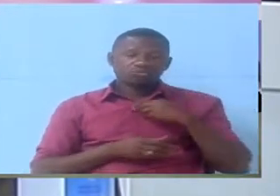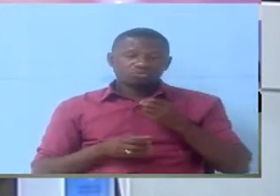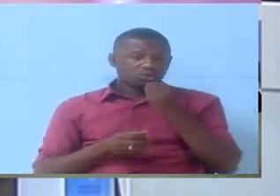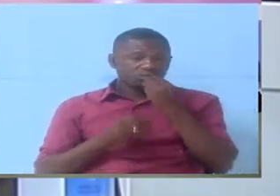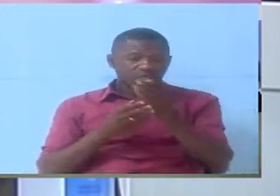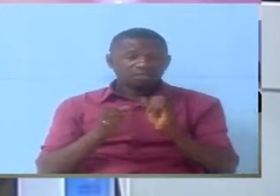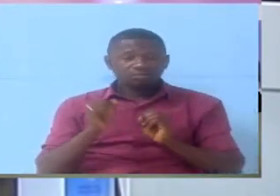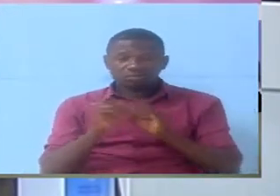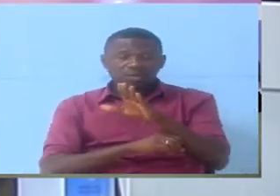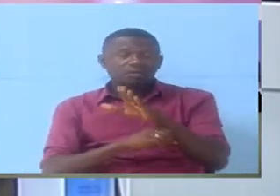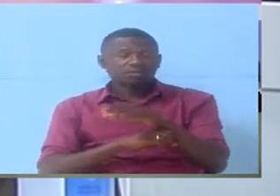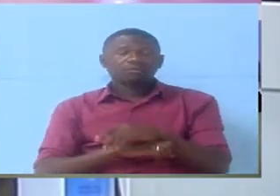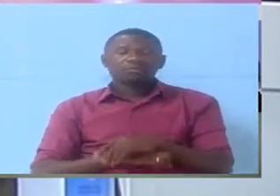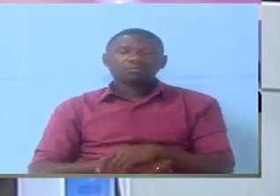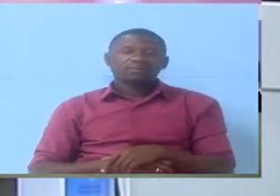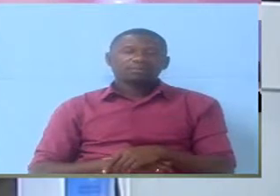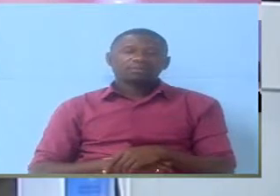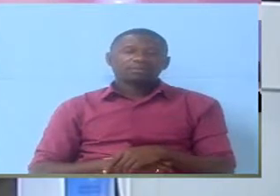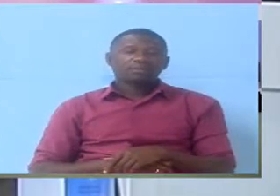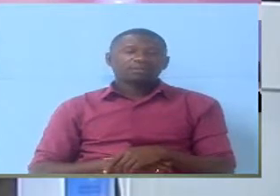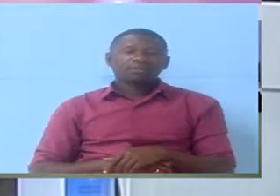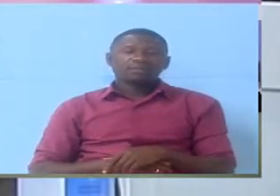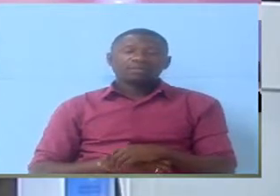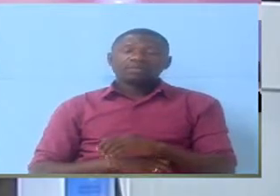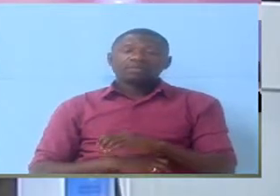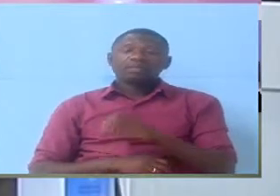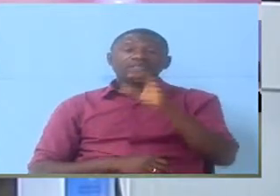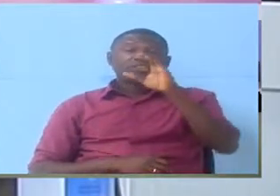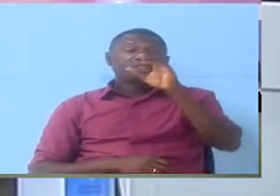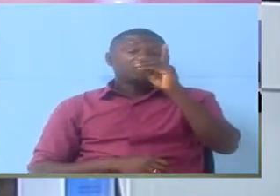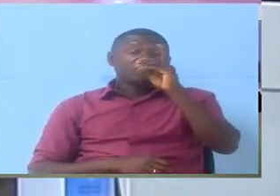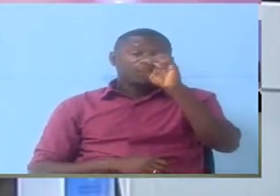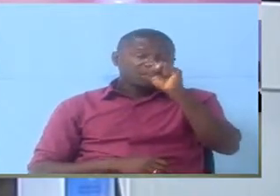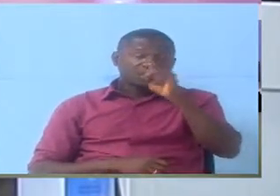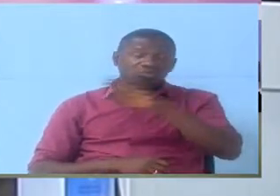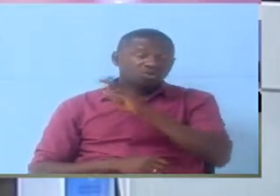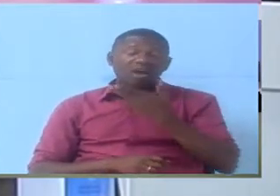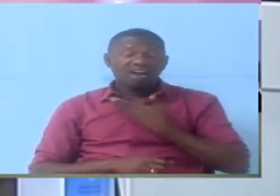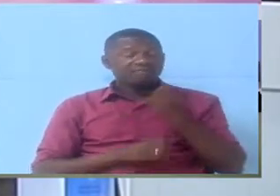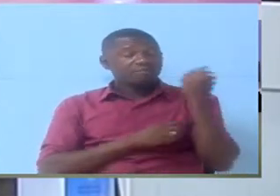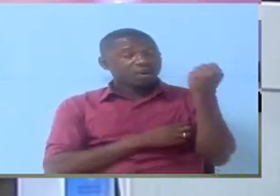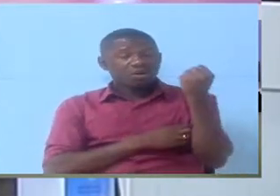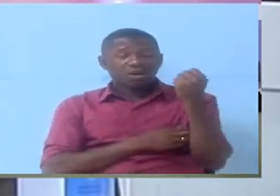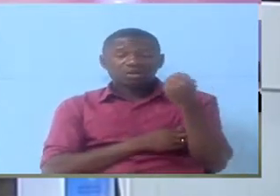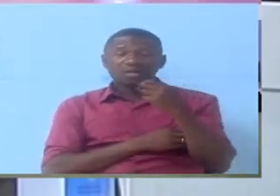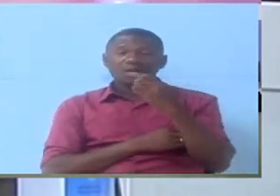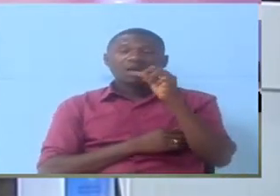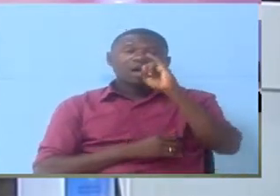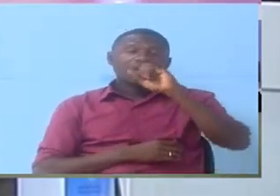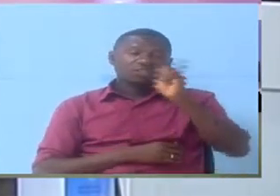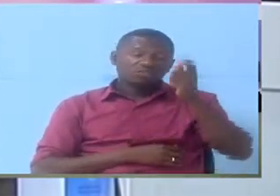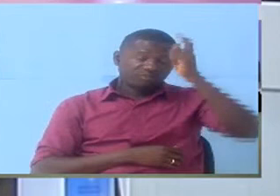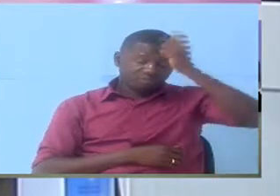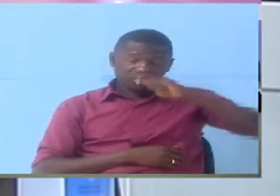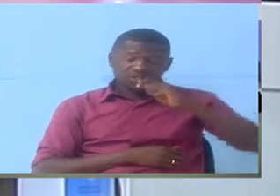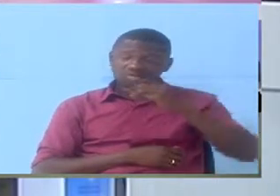lakundongo ta. Not the IGP. IGP ta kela. Not Director General of the NIA. Adum Director General NIA ta kela. Nobody else. Adum mo ta kela. This is